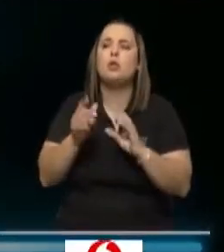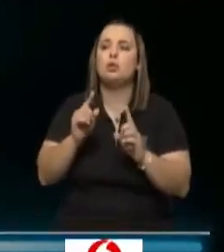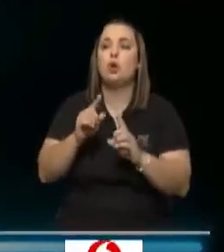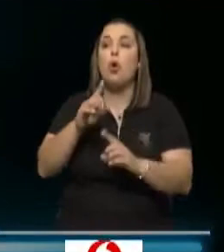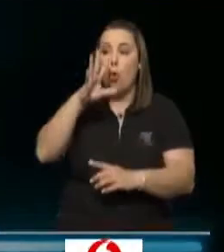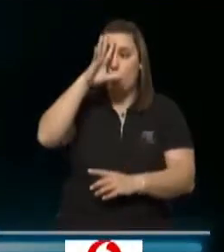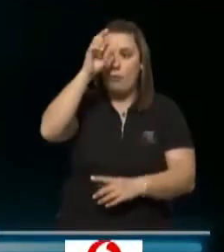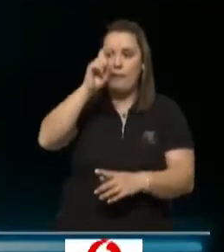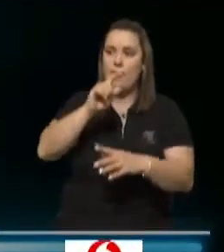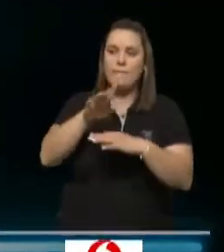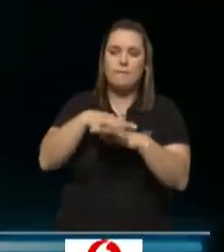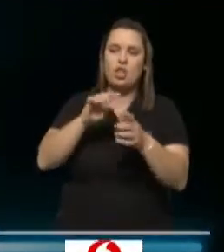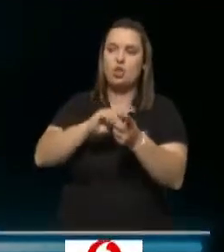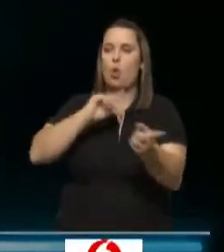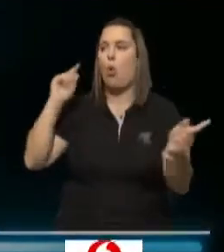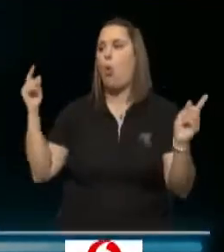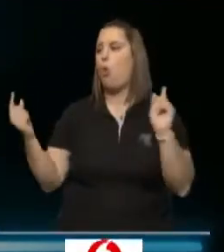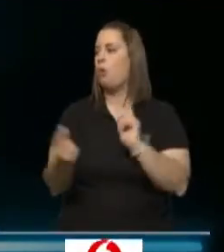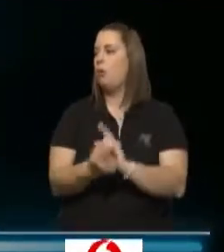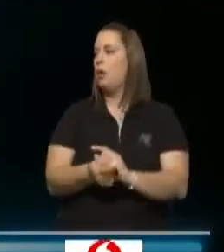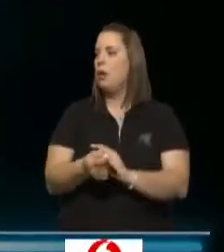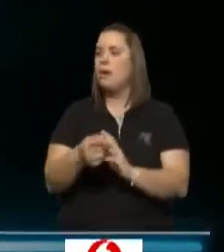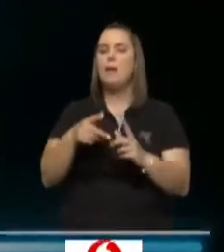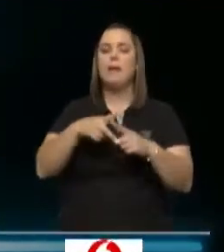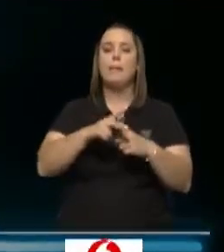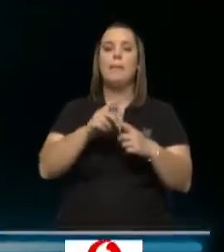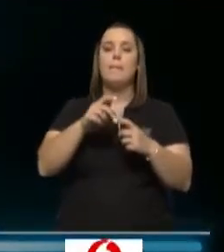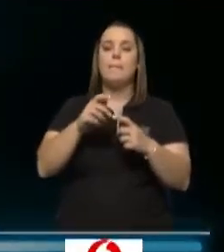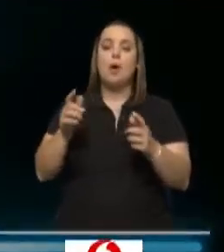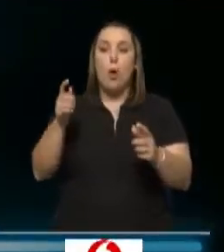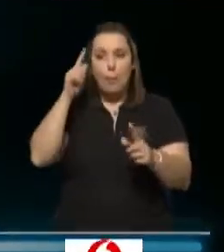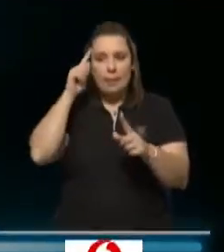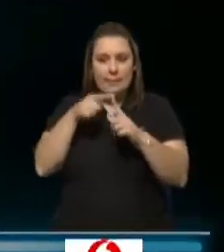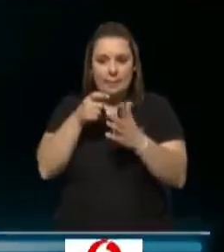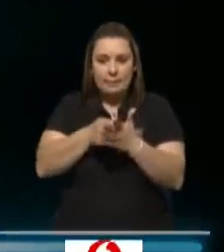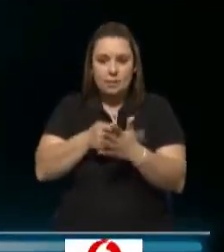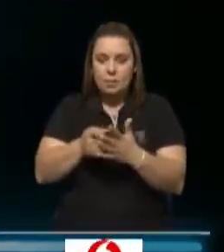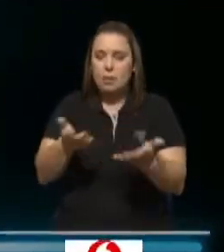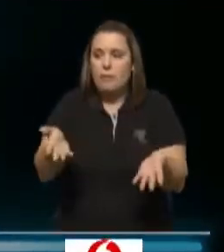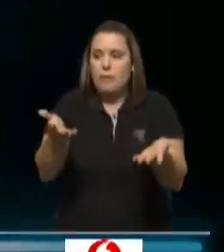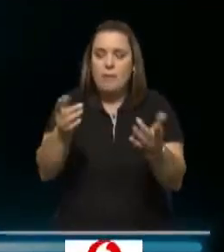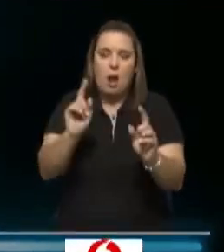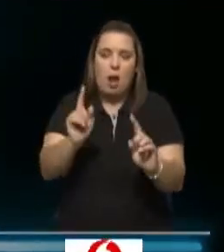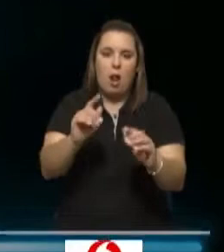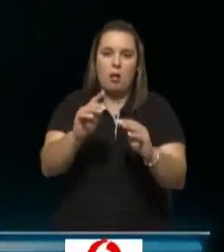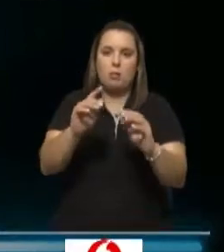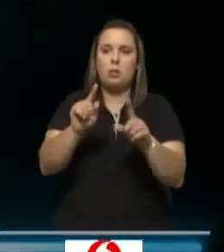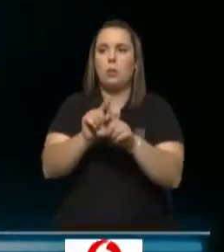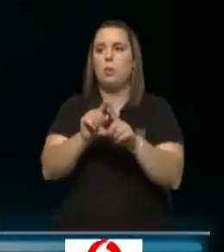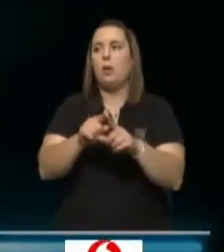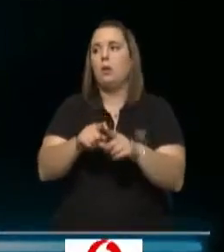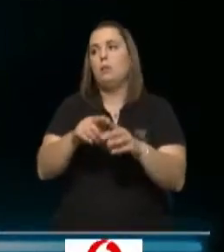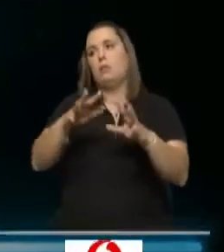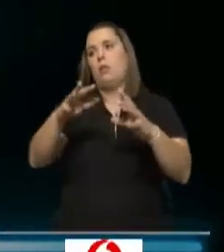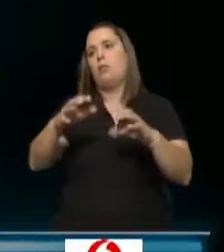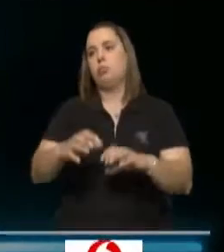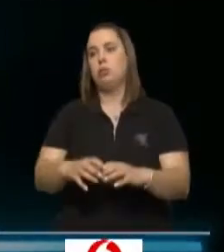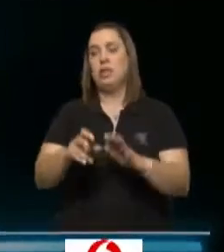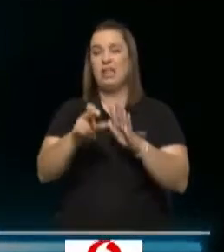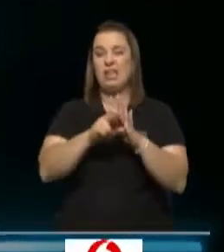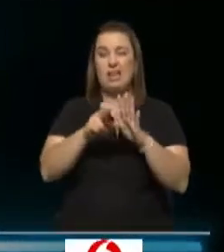5G. And the state did the opposite. They created the worst mechanism to